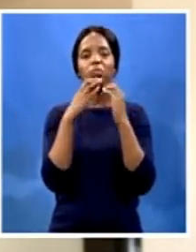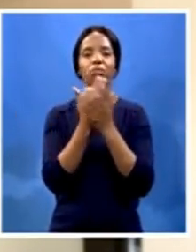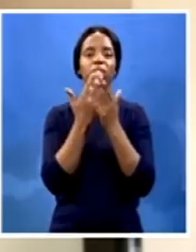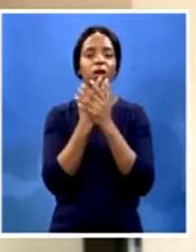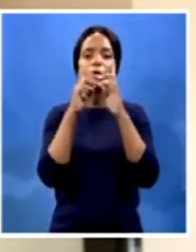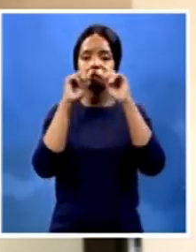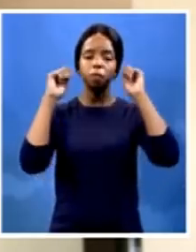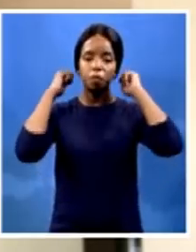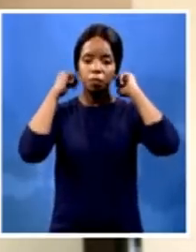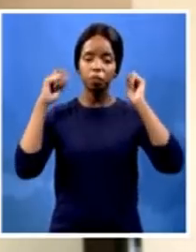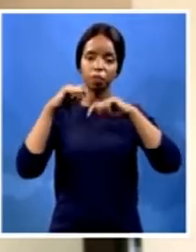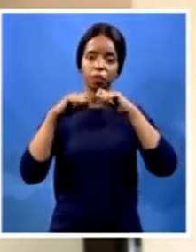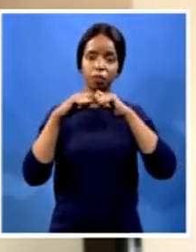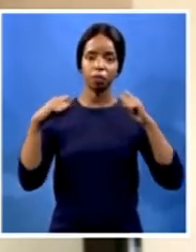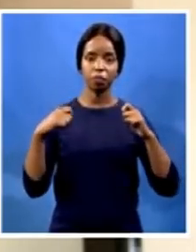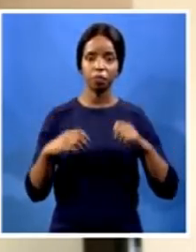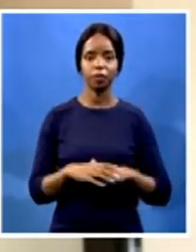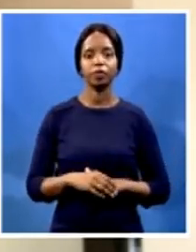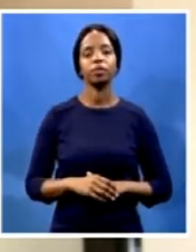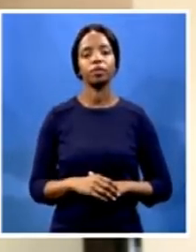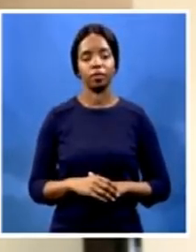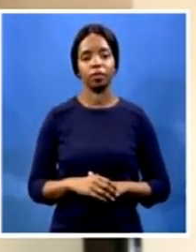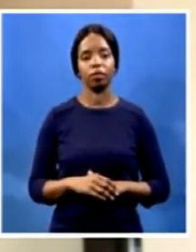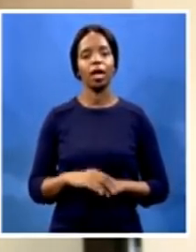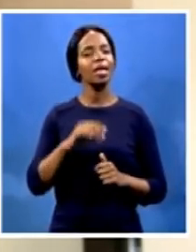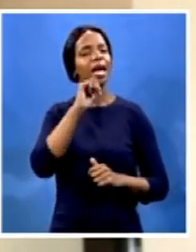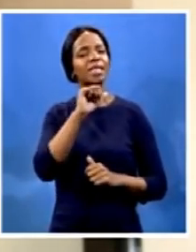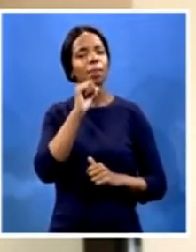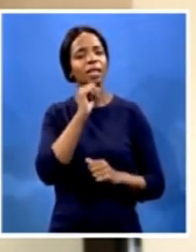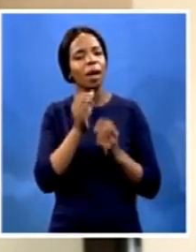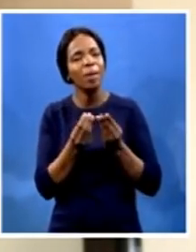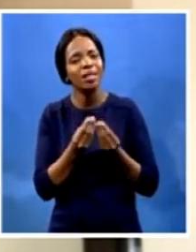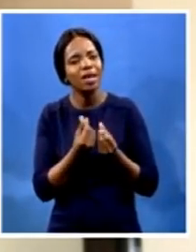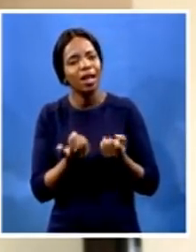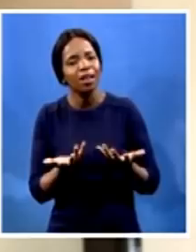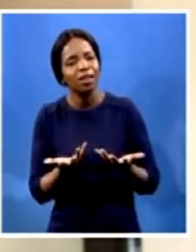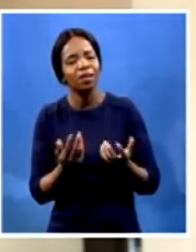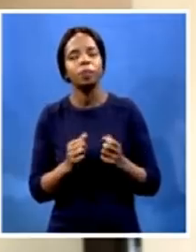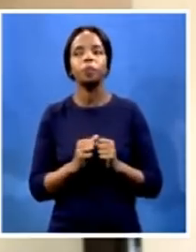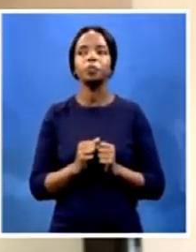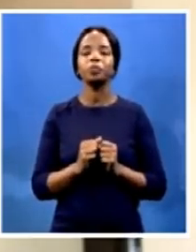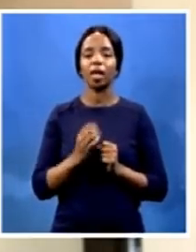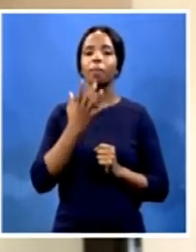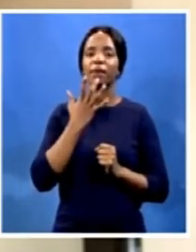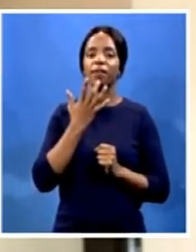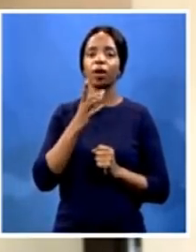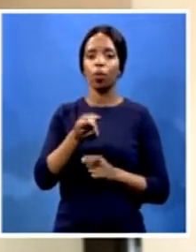From the reading that we've done, it is preferable that you use 100% cotton. Right. But